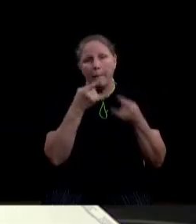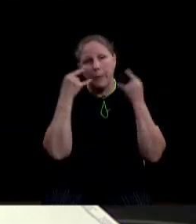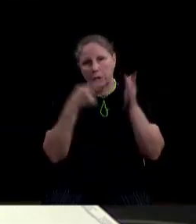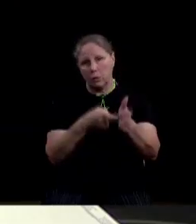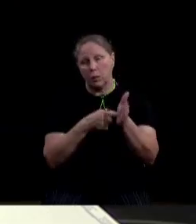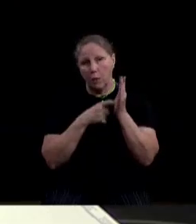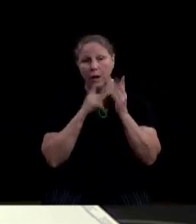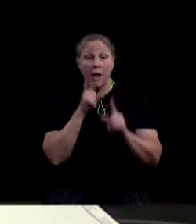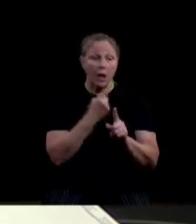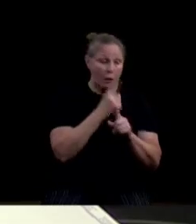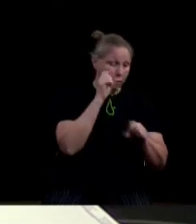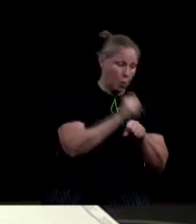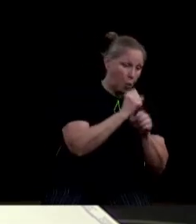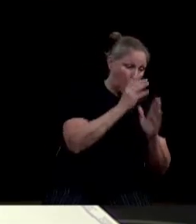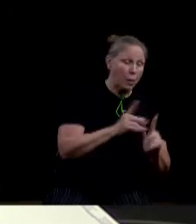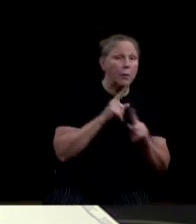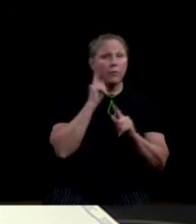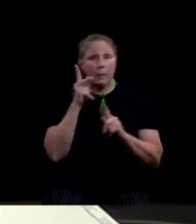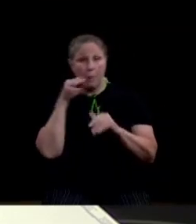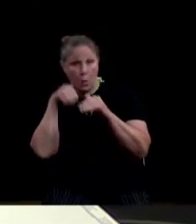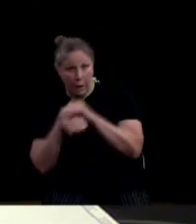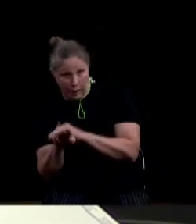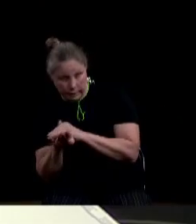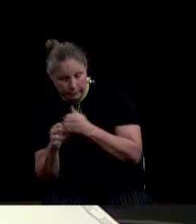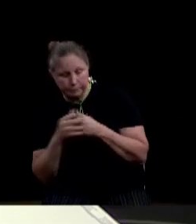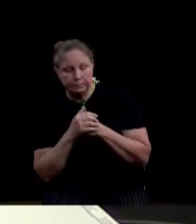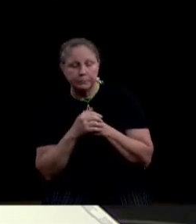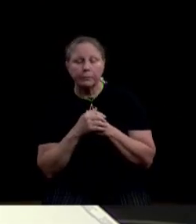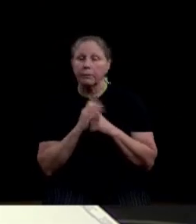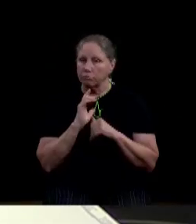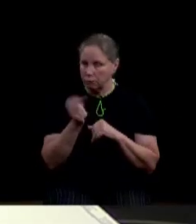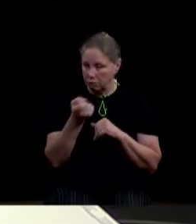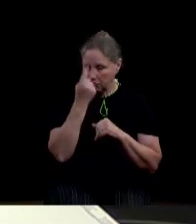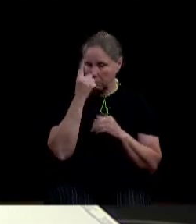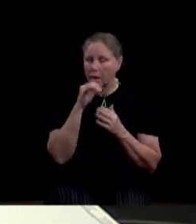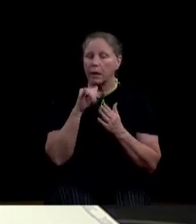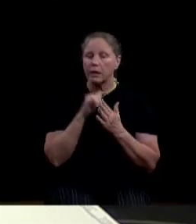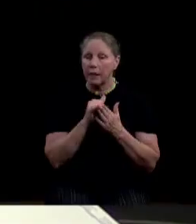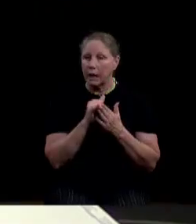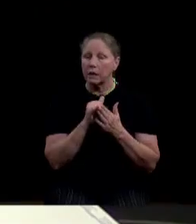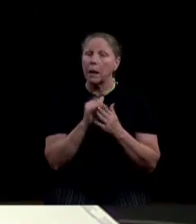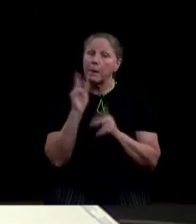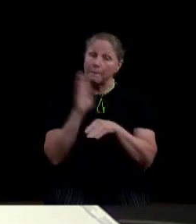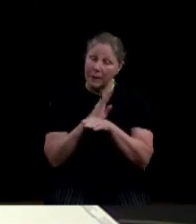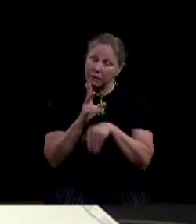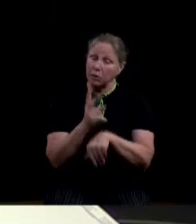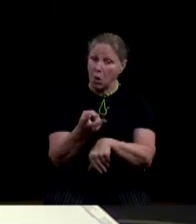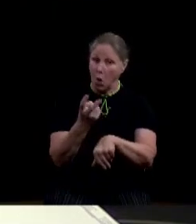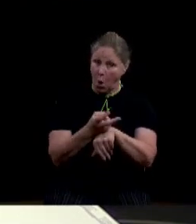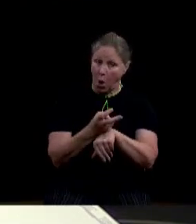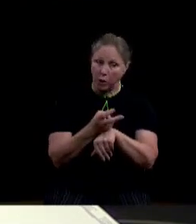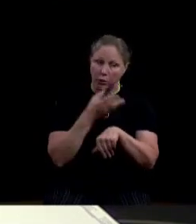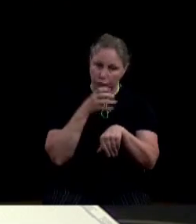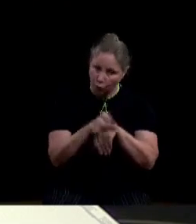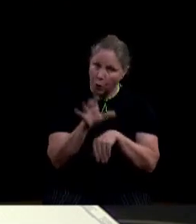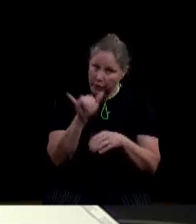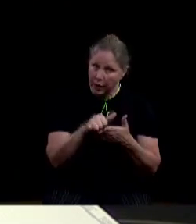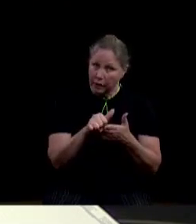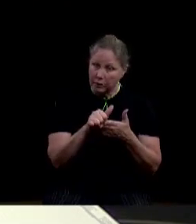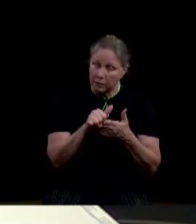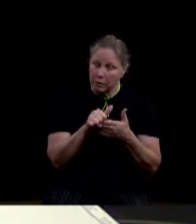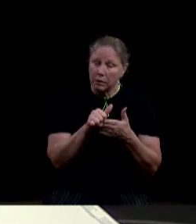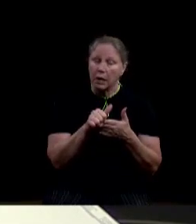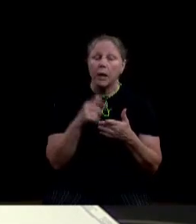public. I understand that it is hard on businesses to enforce this rule, and we will do the best we can to keep our team and